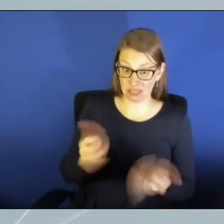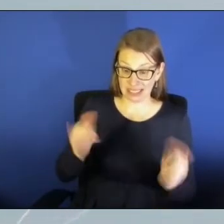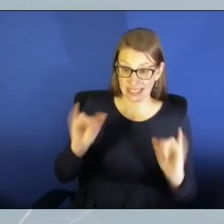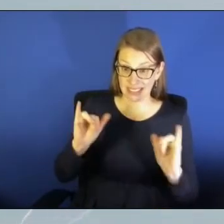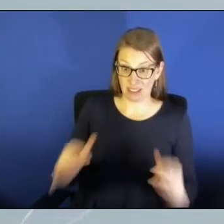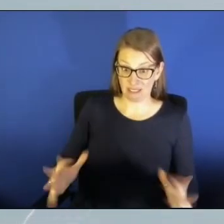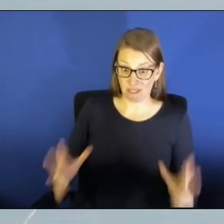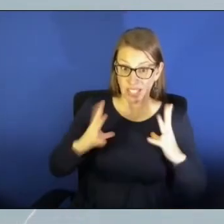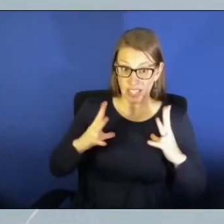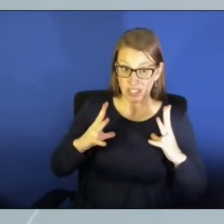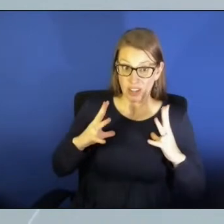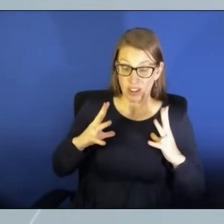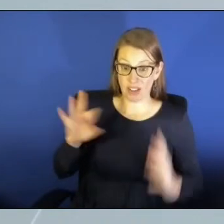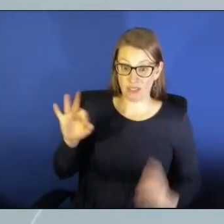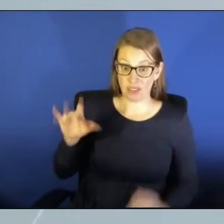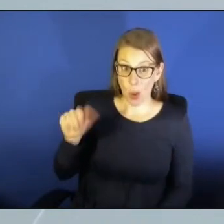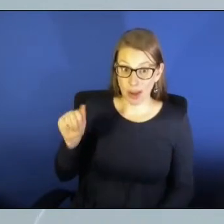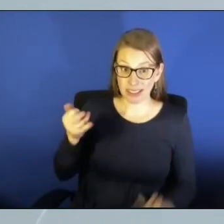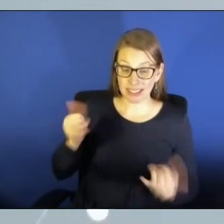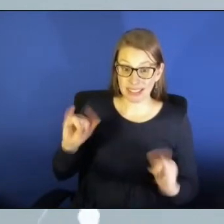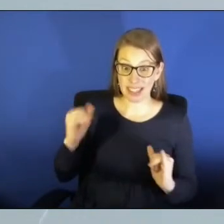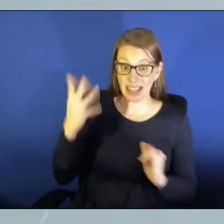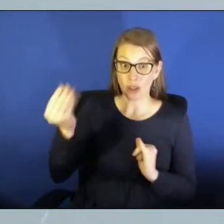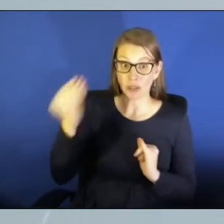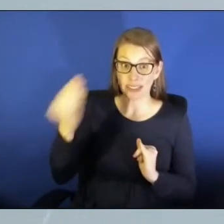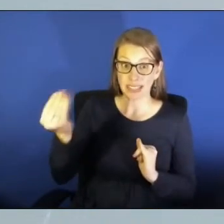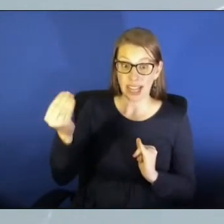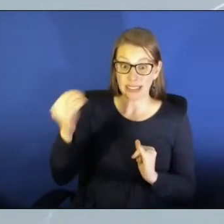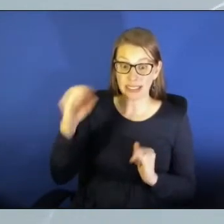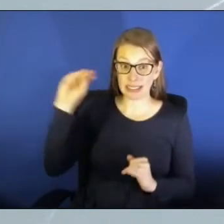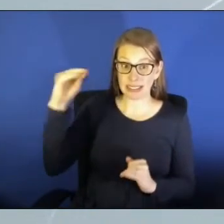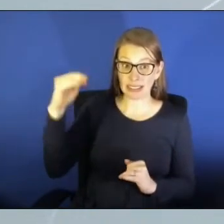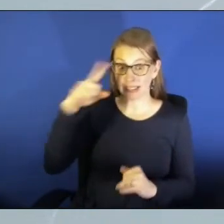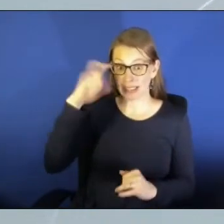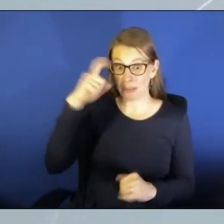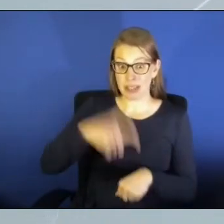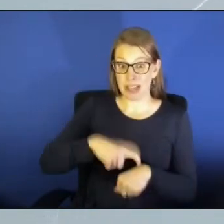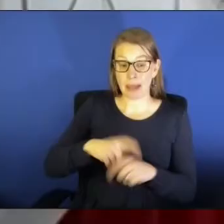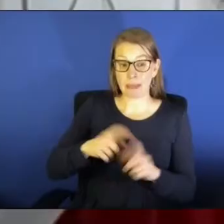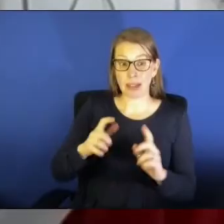Do you still go outside in the summertime? How has it changed life?